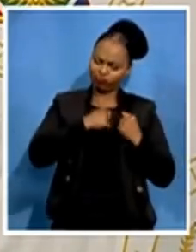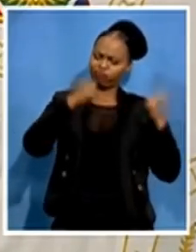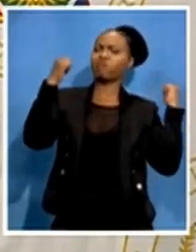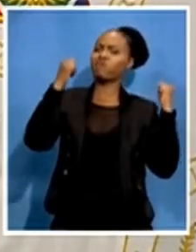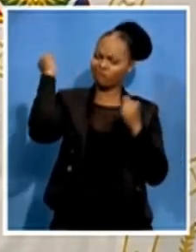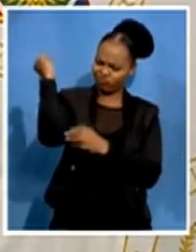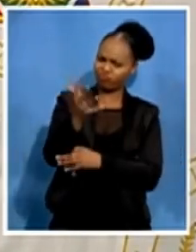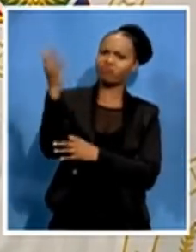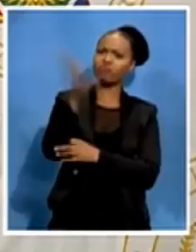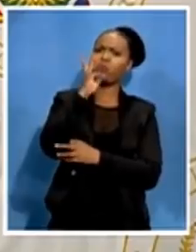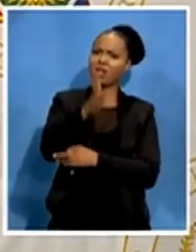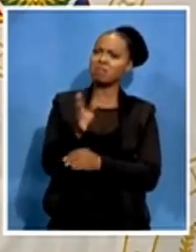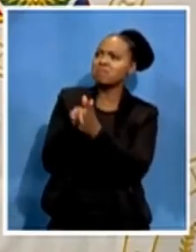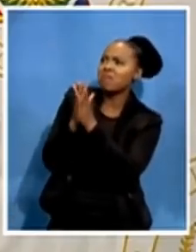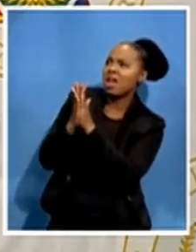just